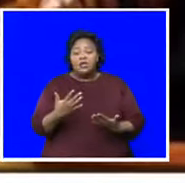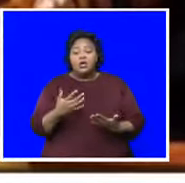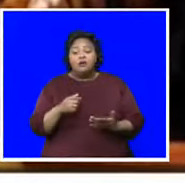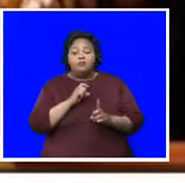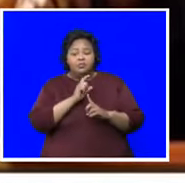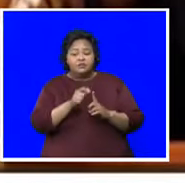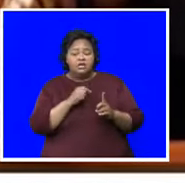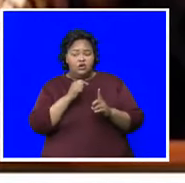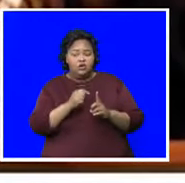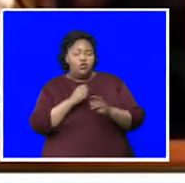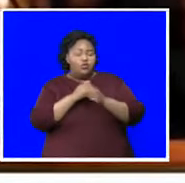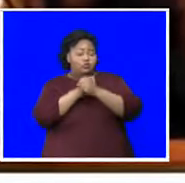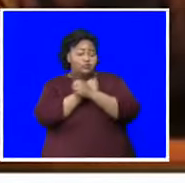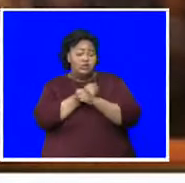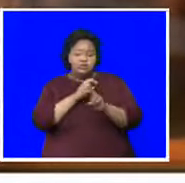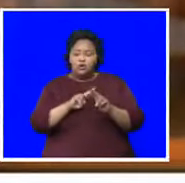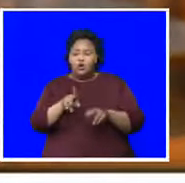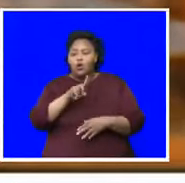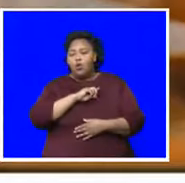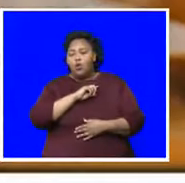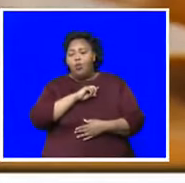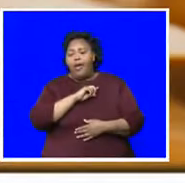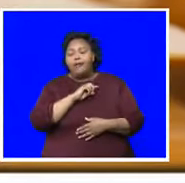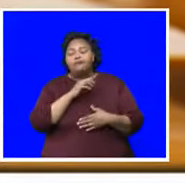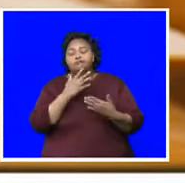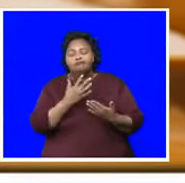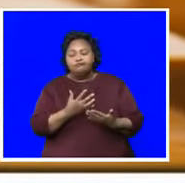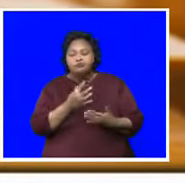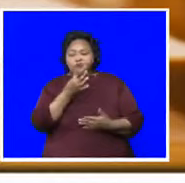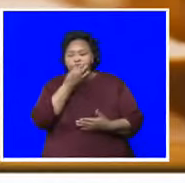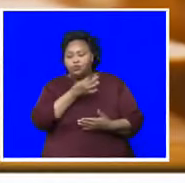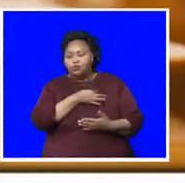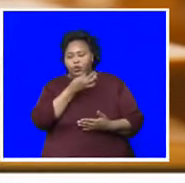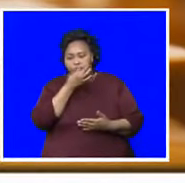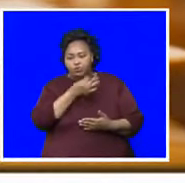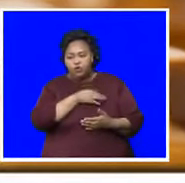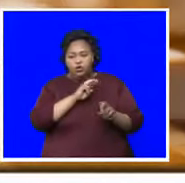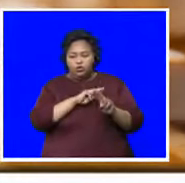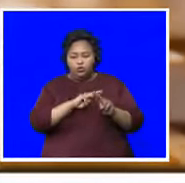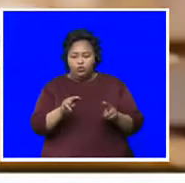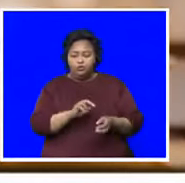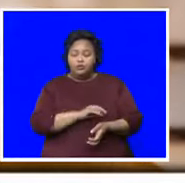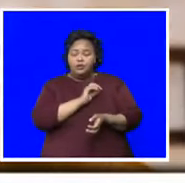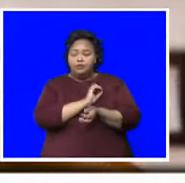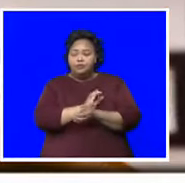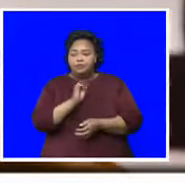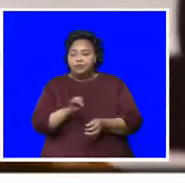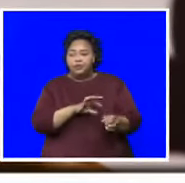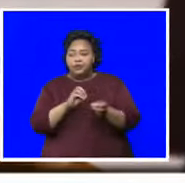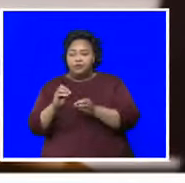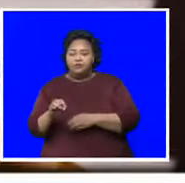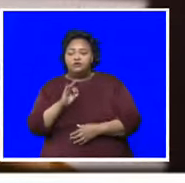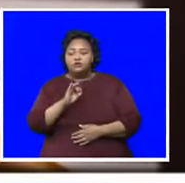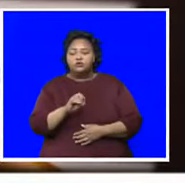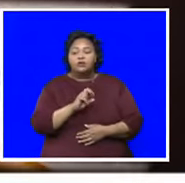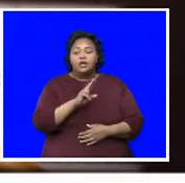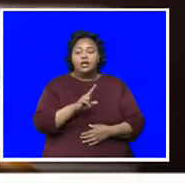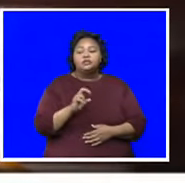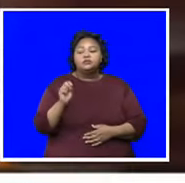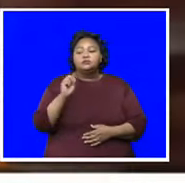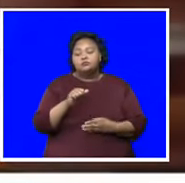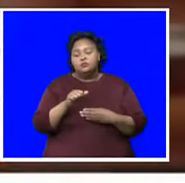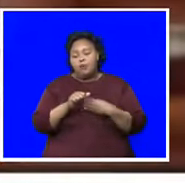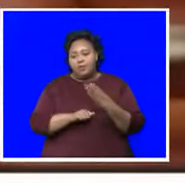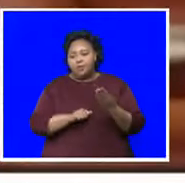him as they were not in a relationship. The matter has been postponed to the 20th of September, where